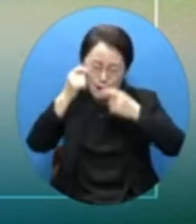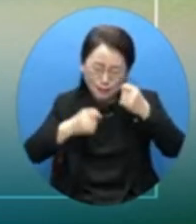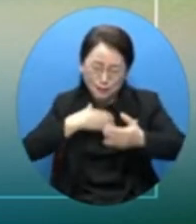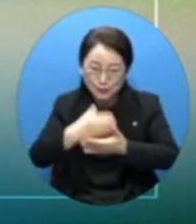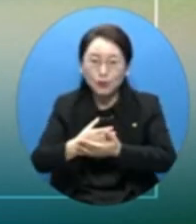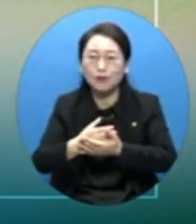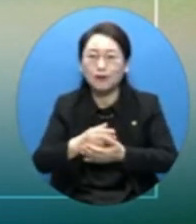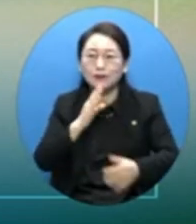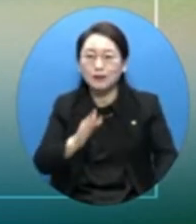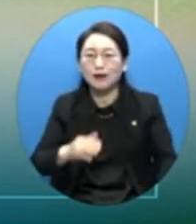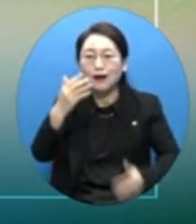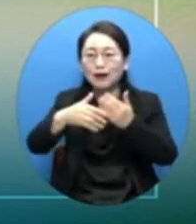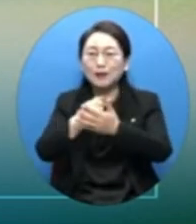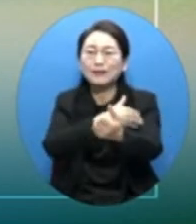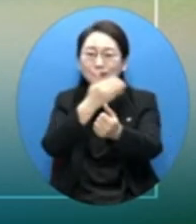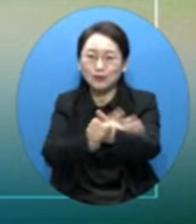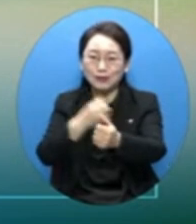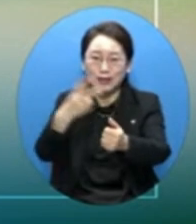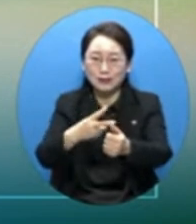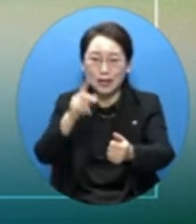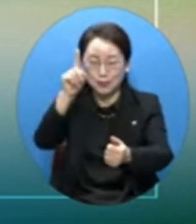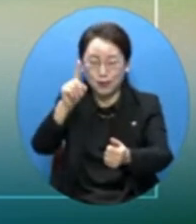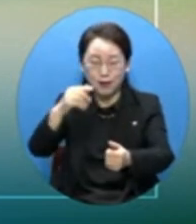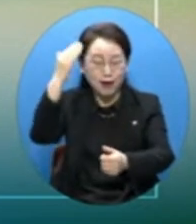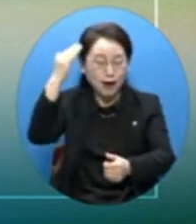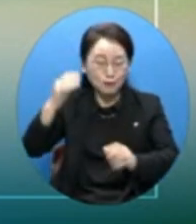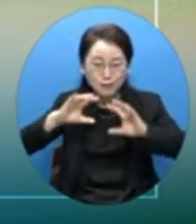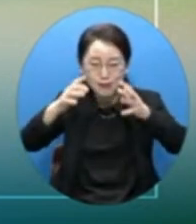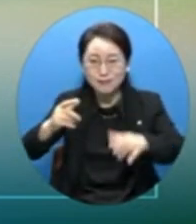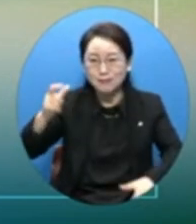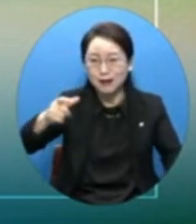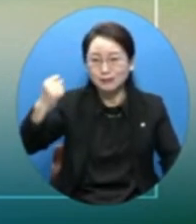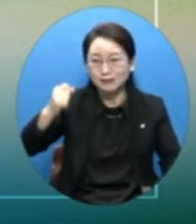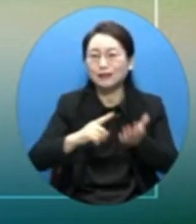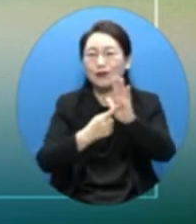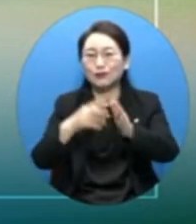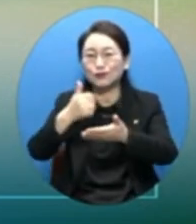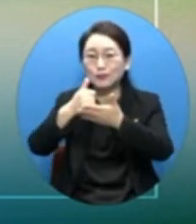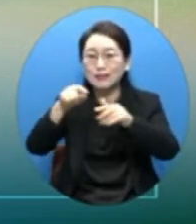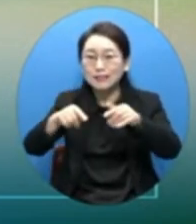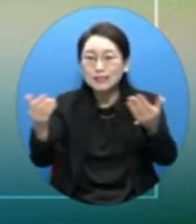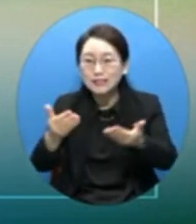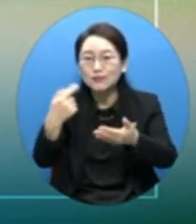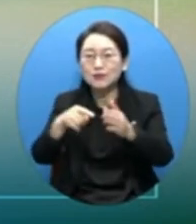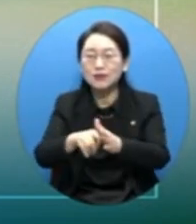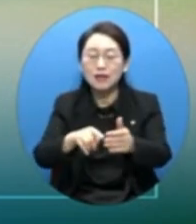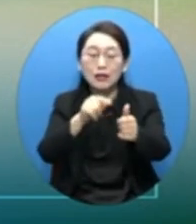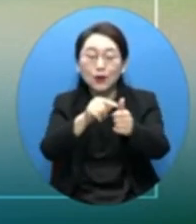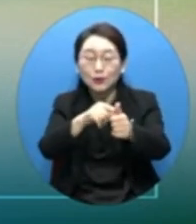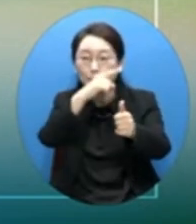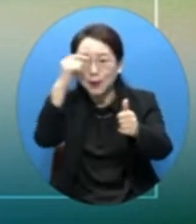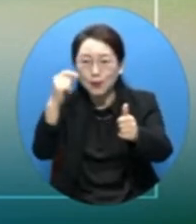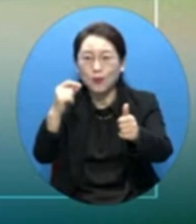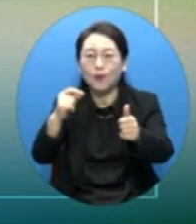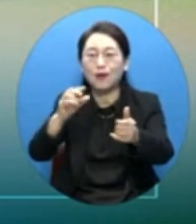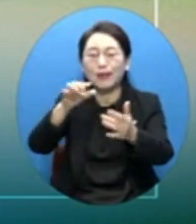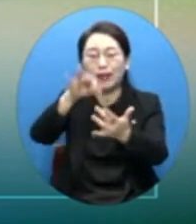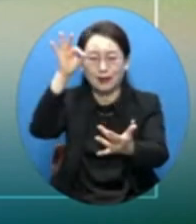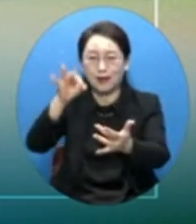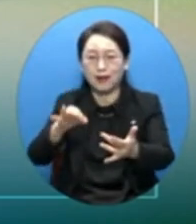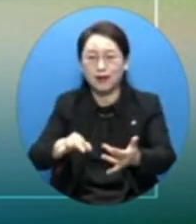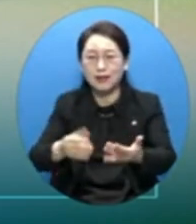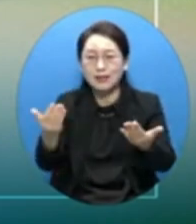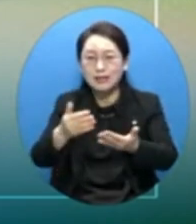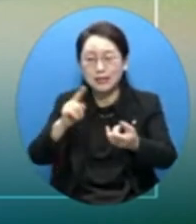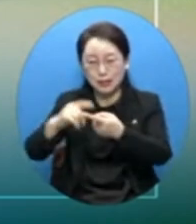for South Korea. It's time for the power of God to visit once again. And the Lord said that he had chosen you. So